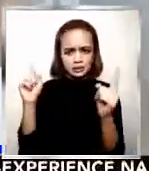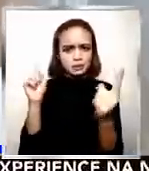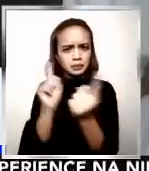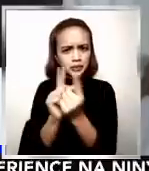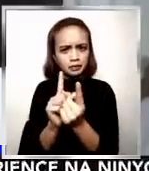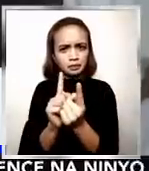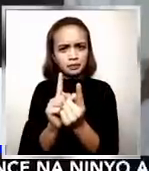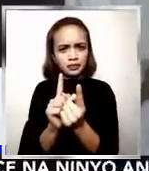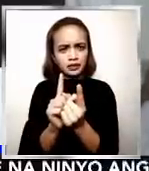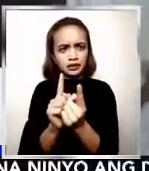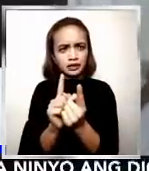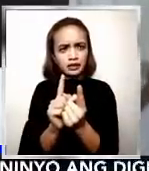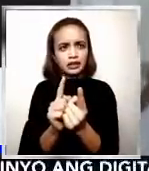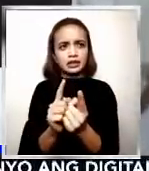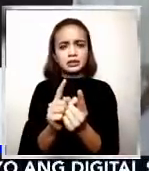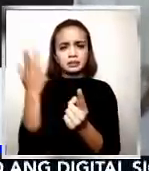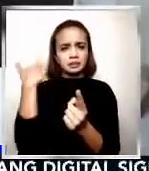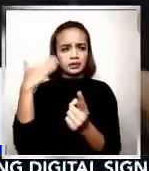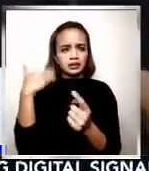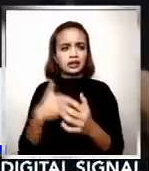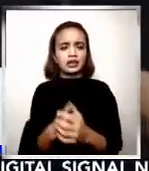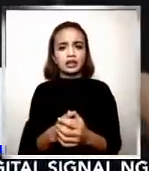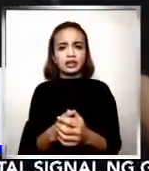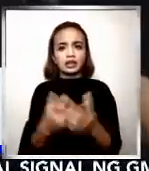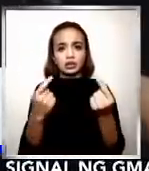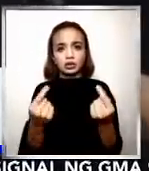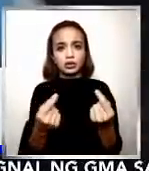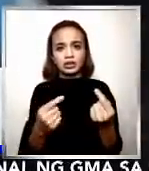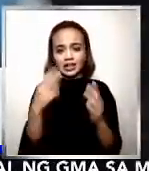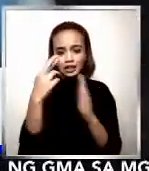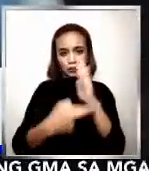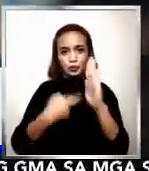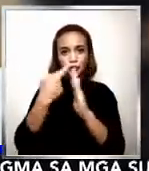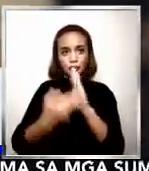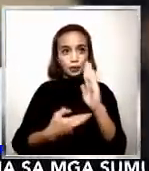prior. We even played husband and wife for work.